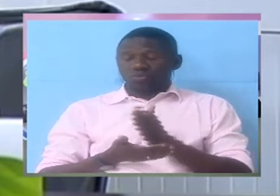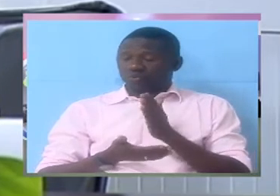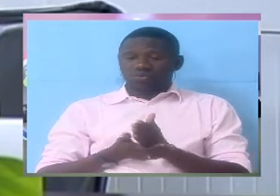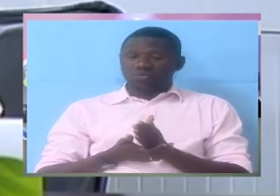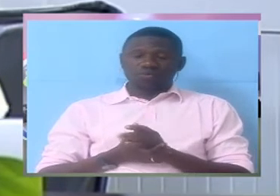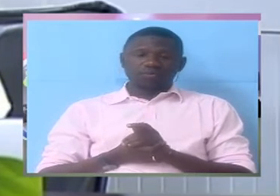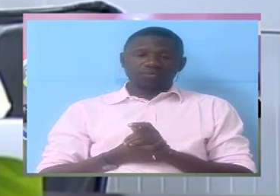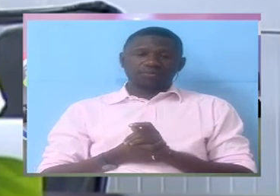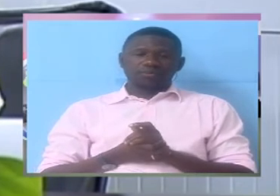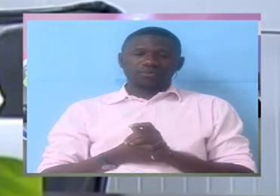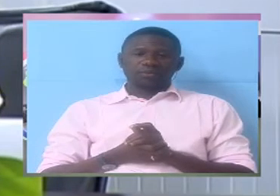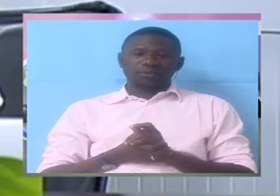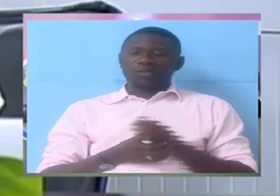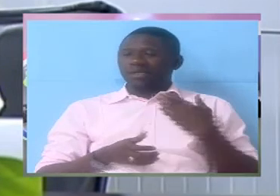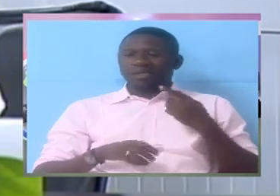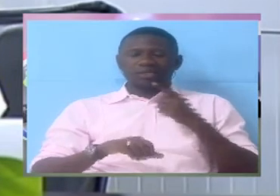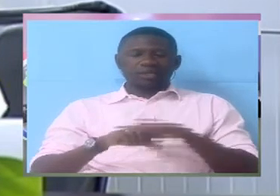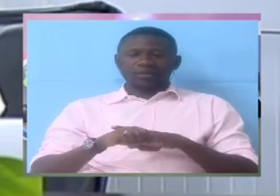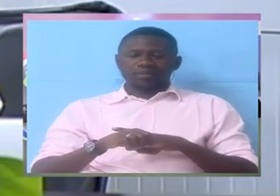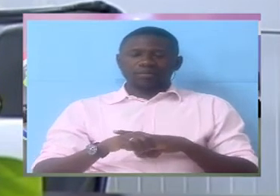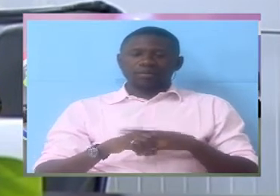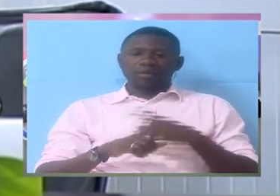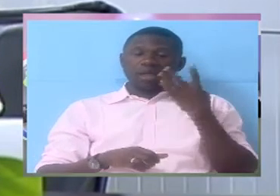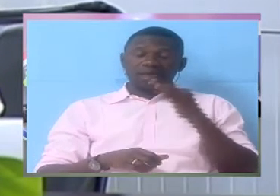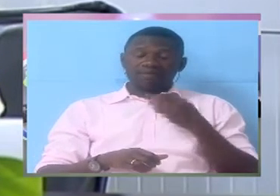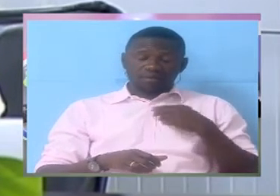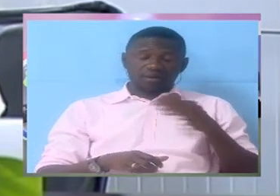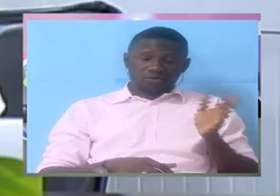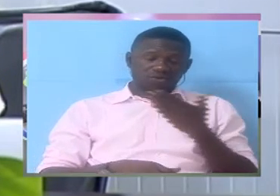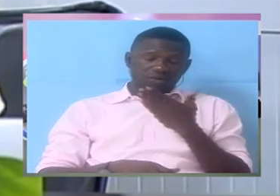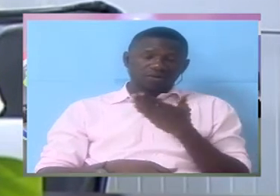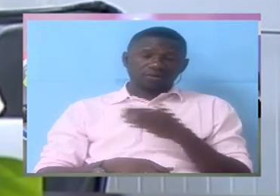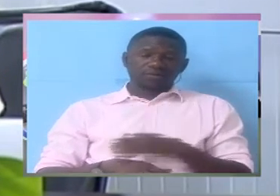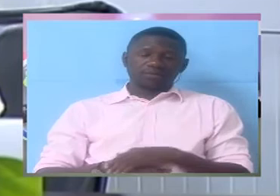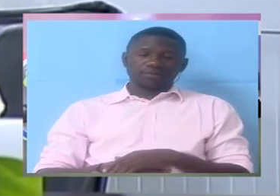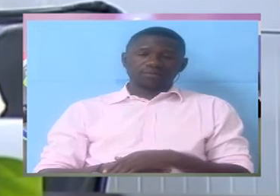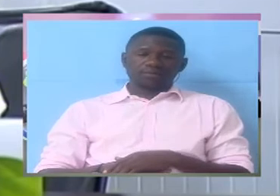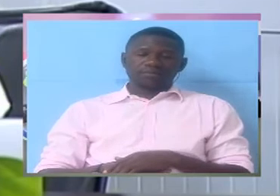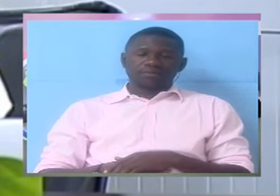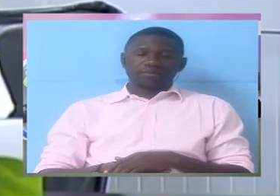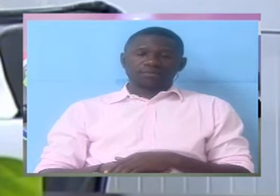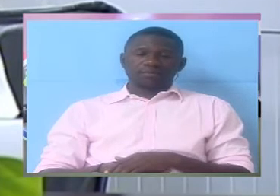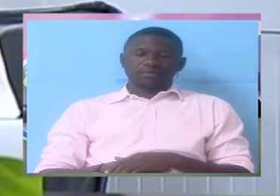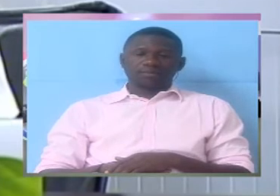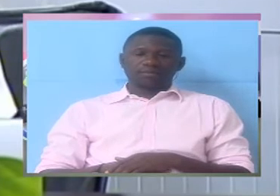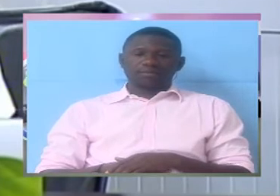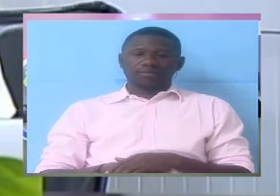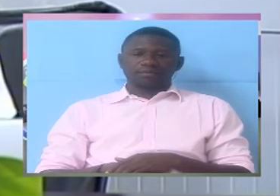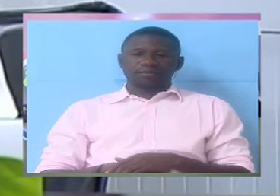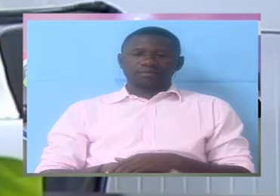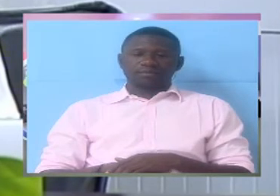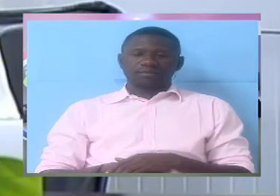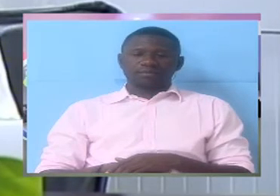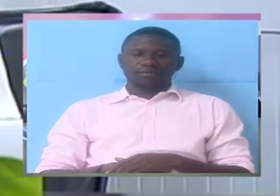Truly speaking, what morning at that in those days when I was going,